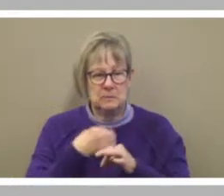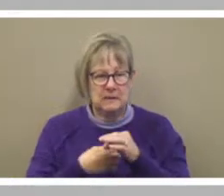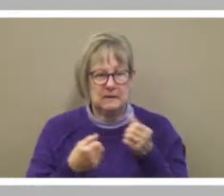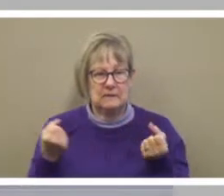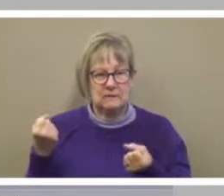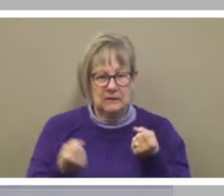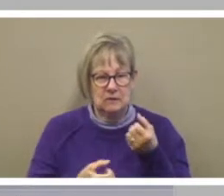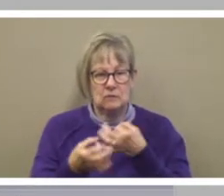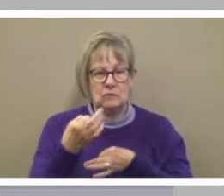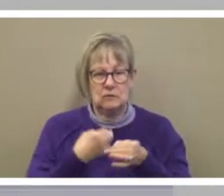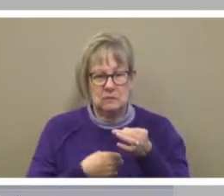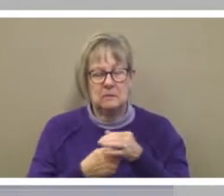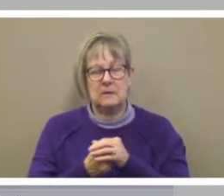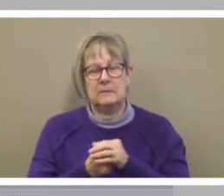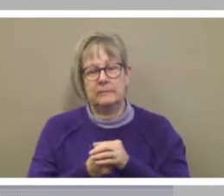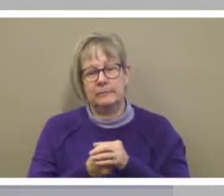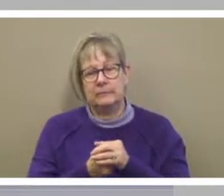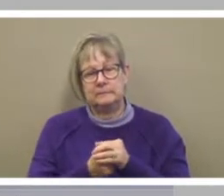we can.